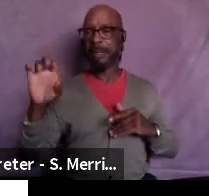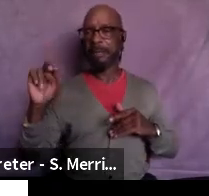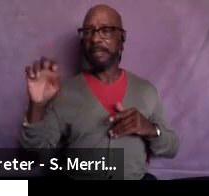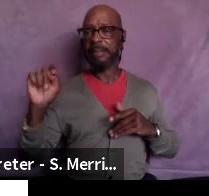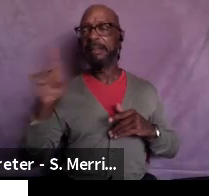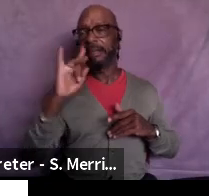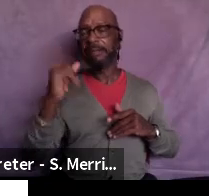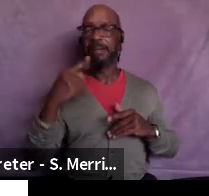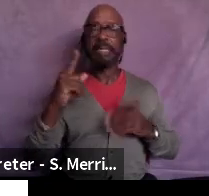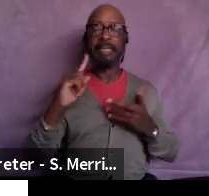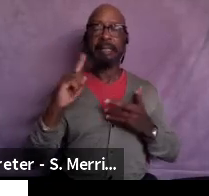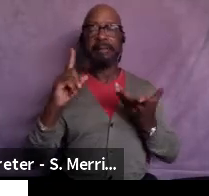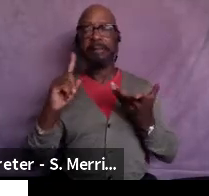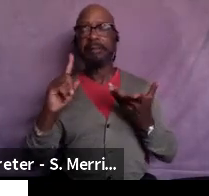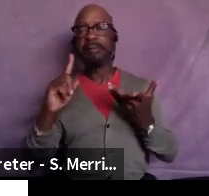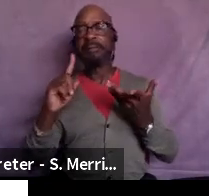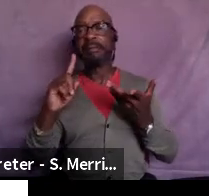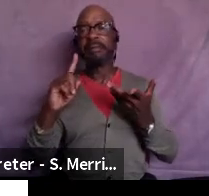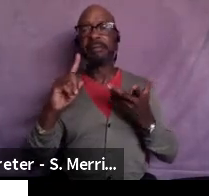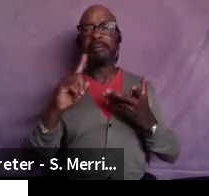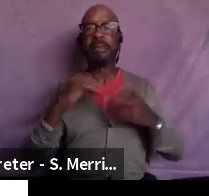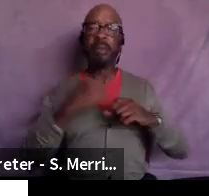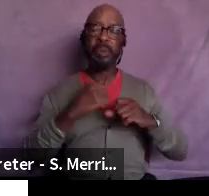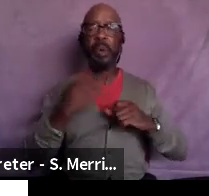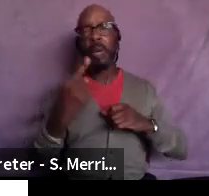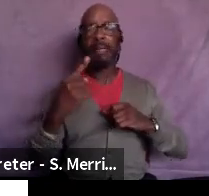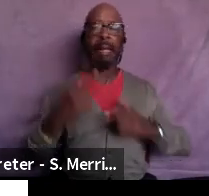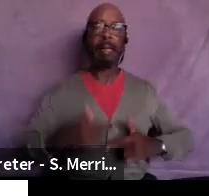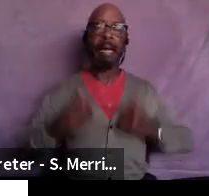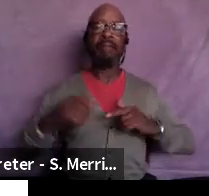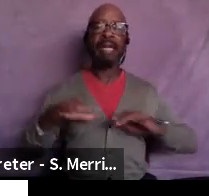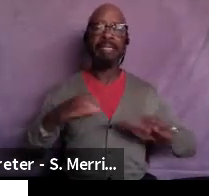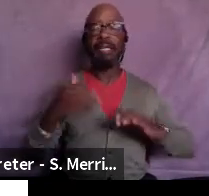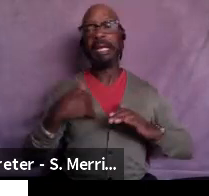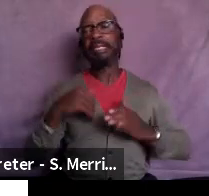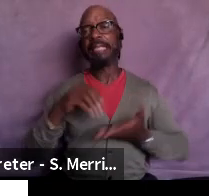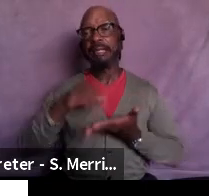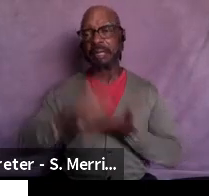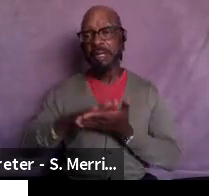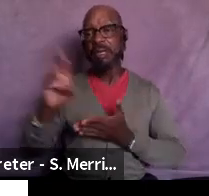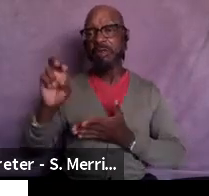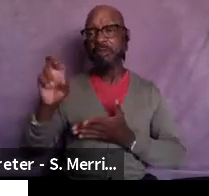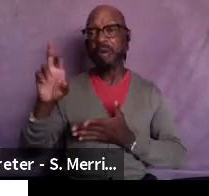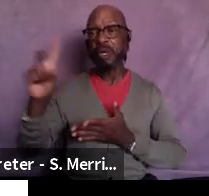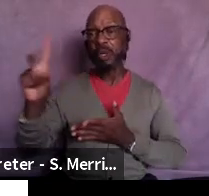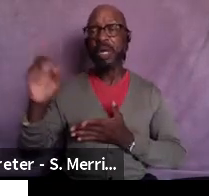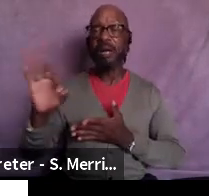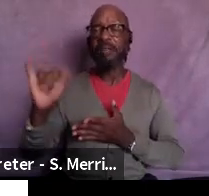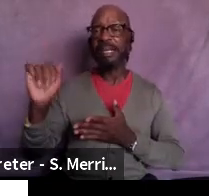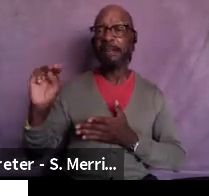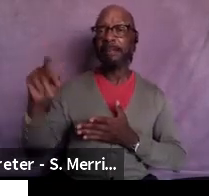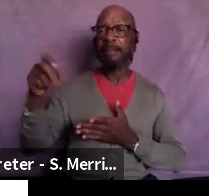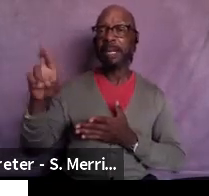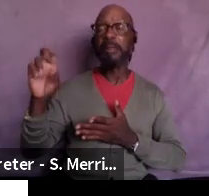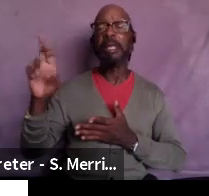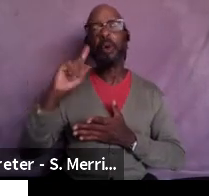major life activity, who has a record of having an impairment, or who is regarded as having an